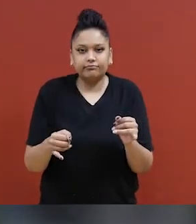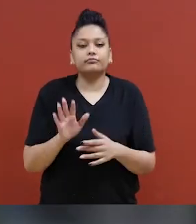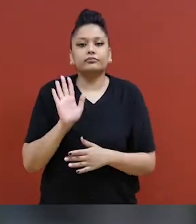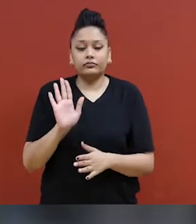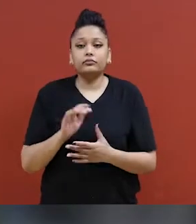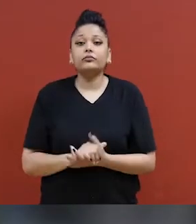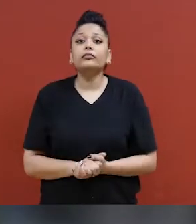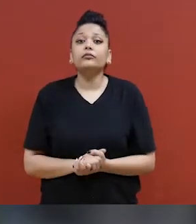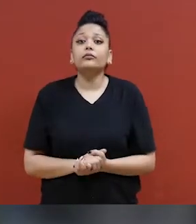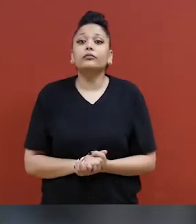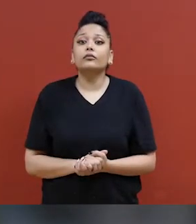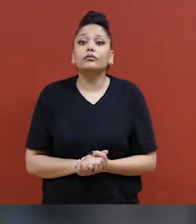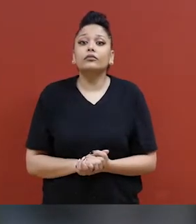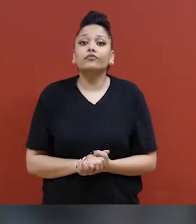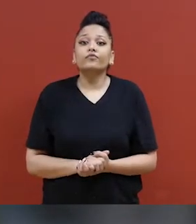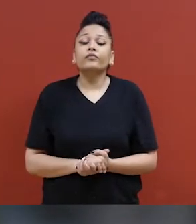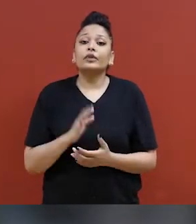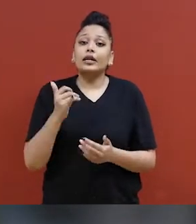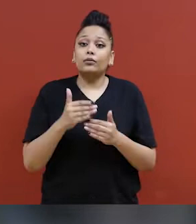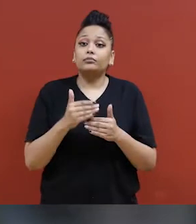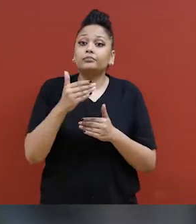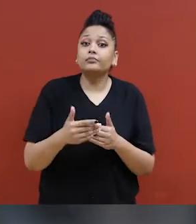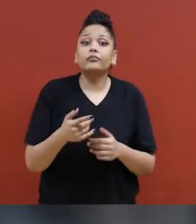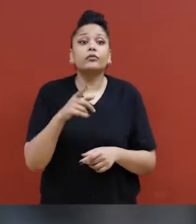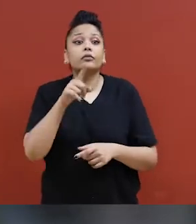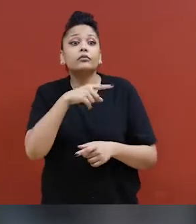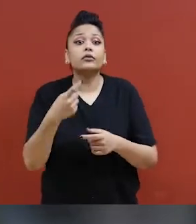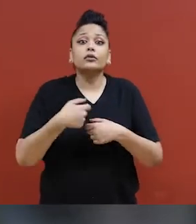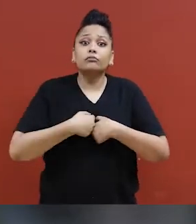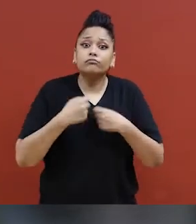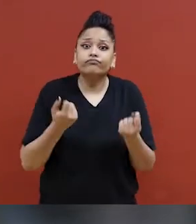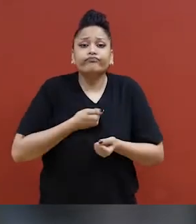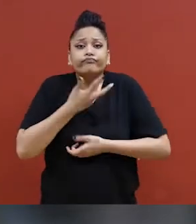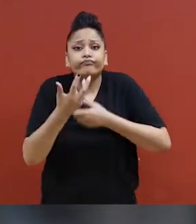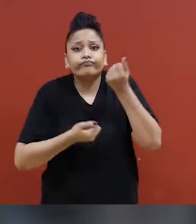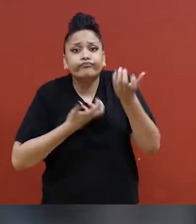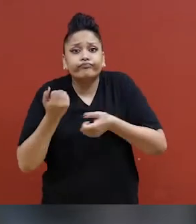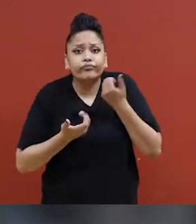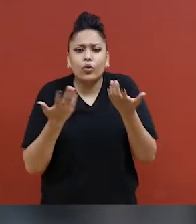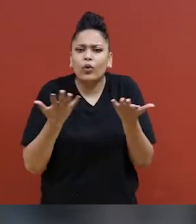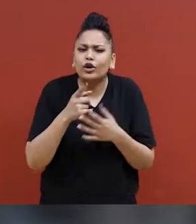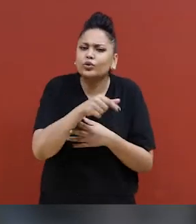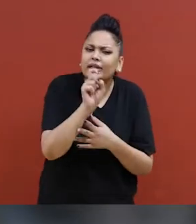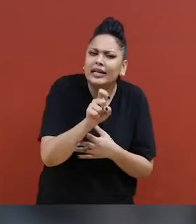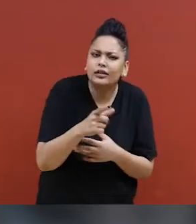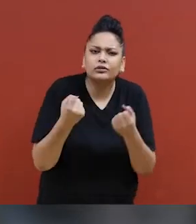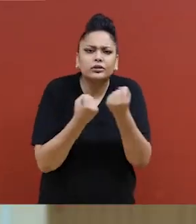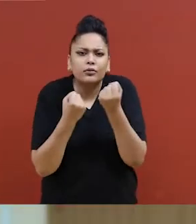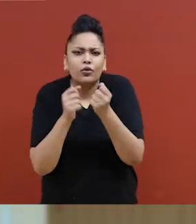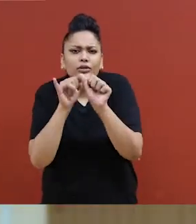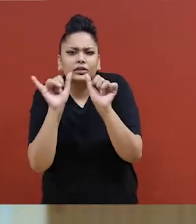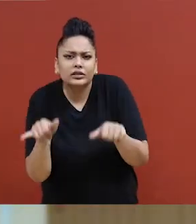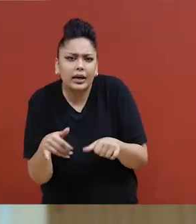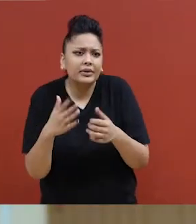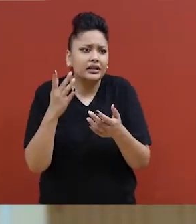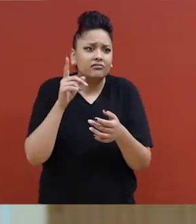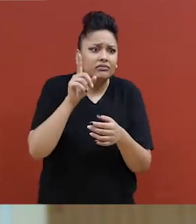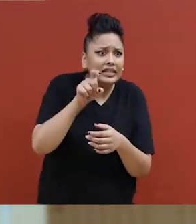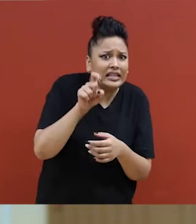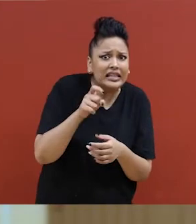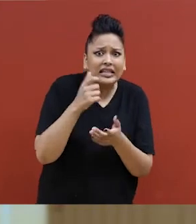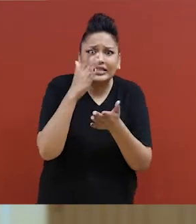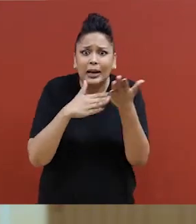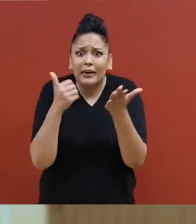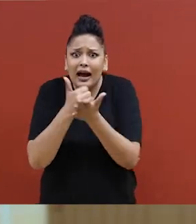do with our friend depends on our friend. We ask our friend, what do you need? Who do you want to talk to? And you